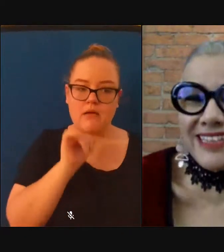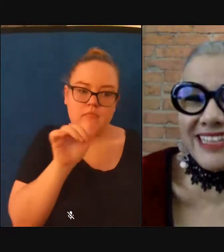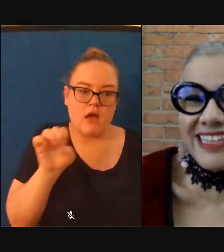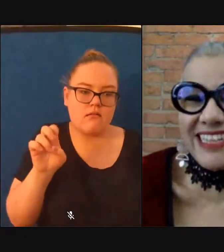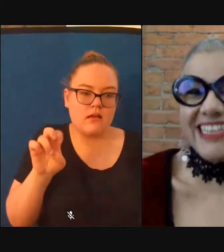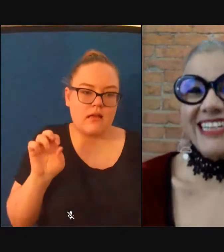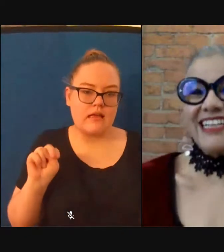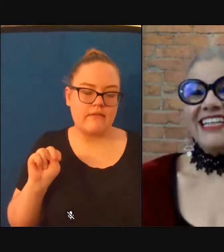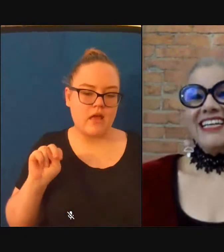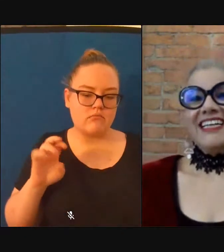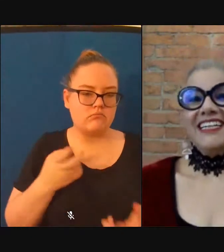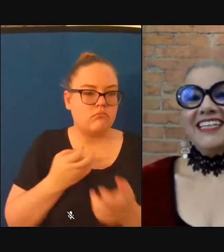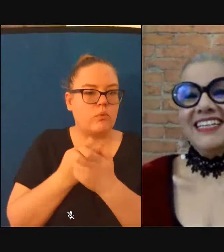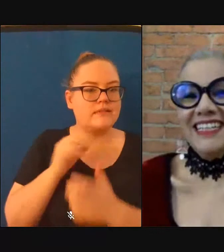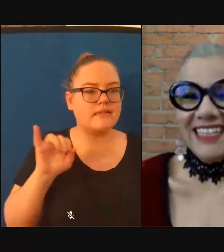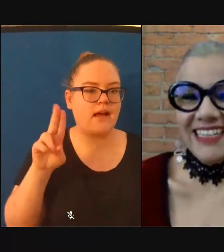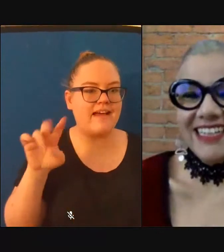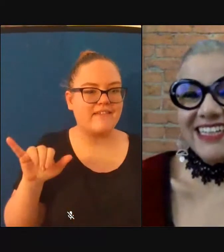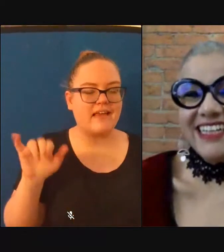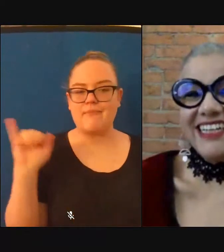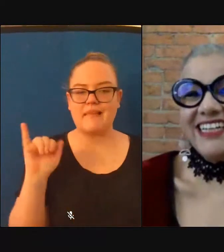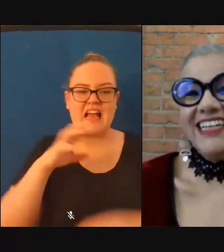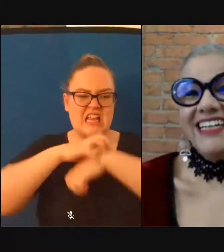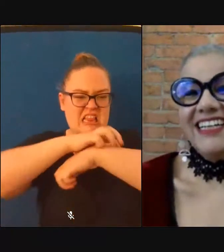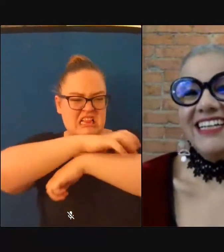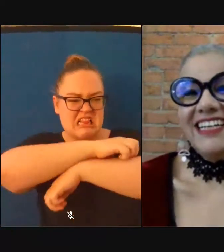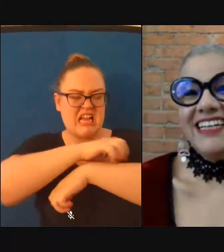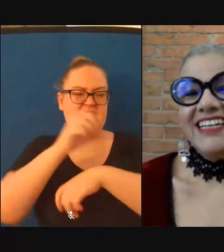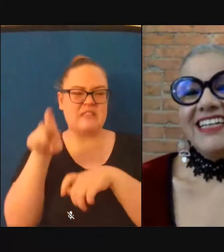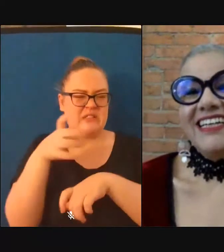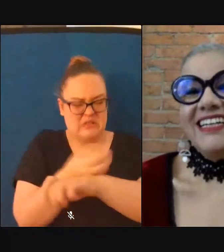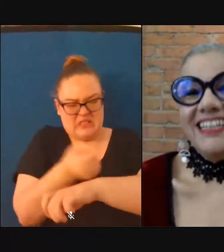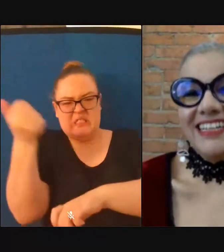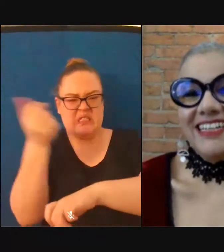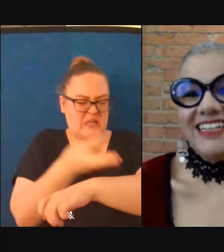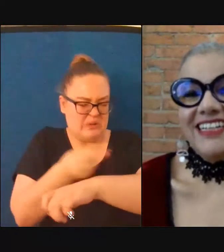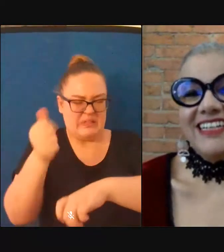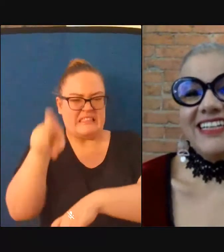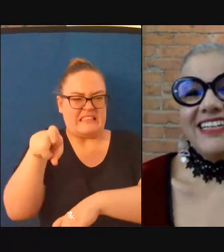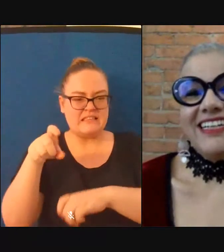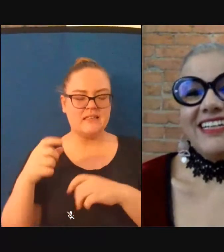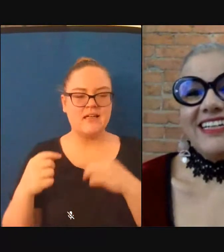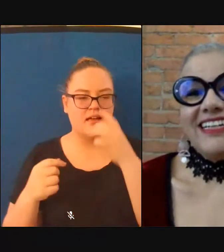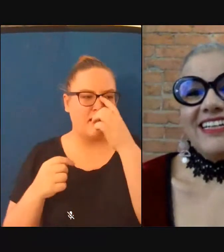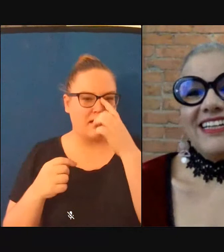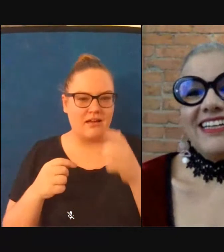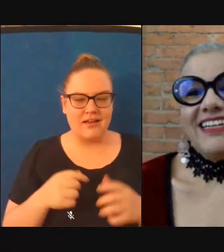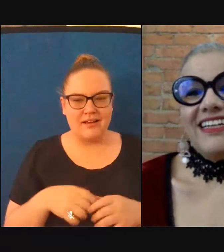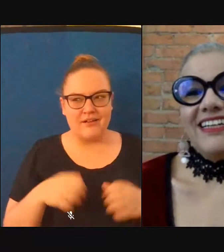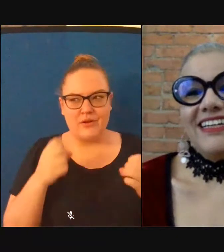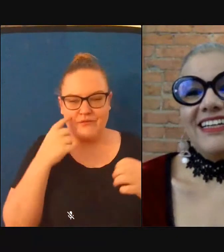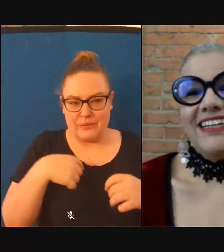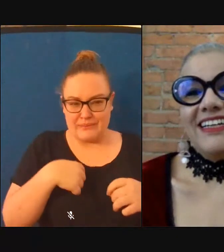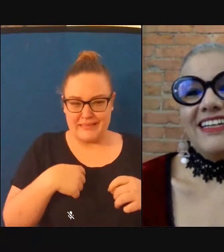literally poison ivy. I'm like a rash, a plant that you want to get rid of. And so for me, that unfolded in a